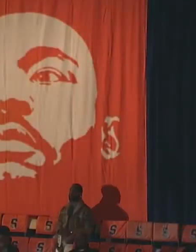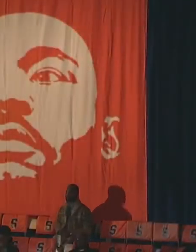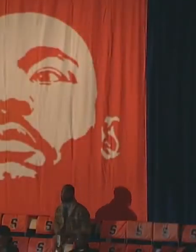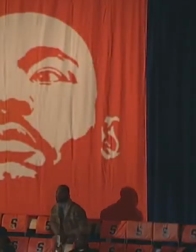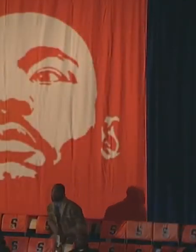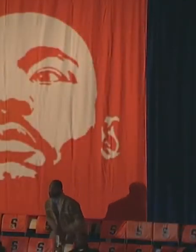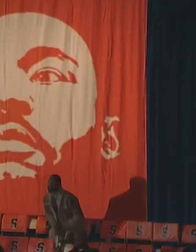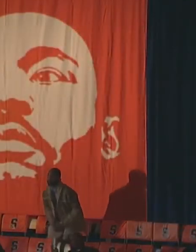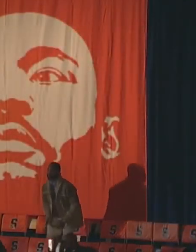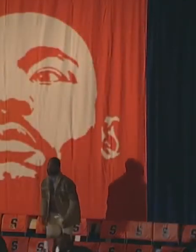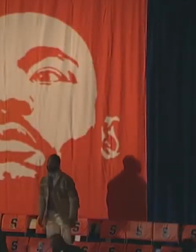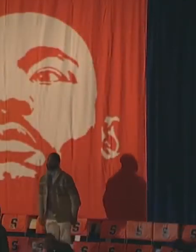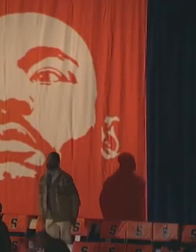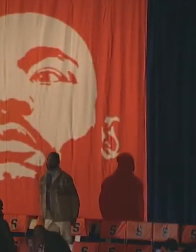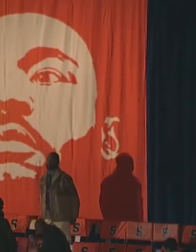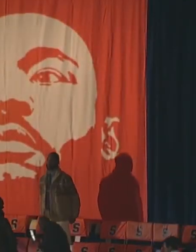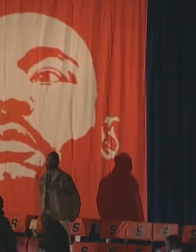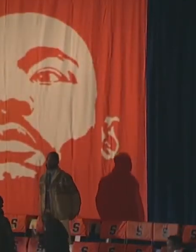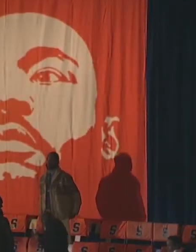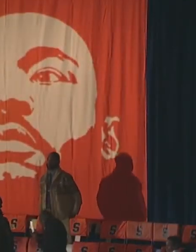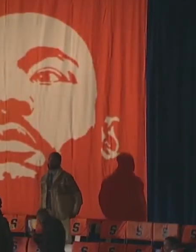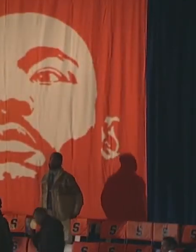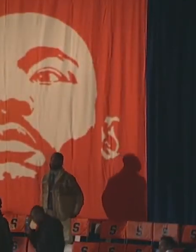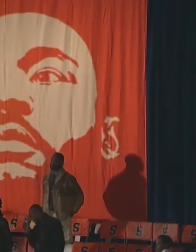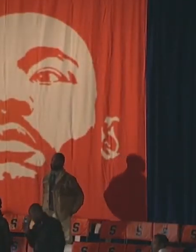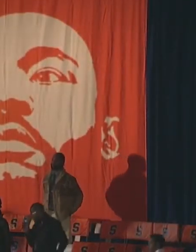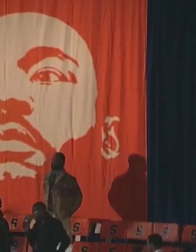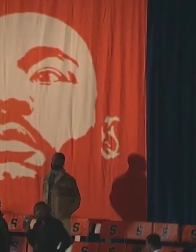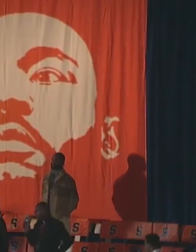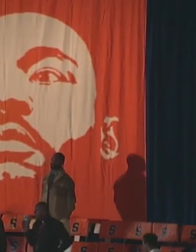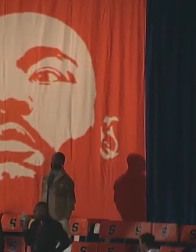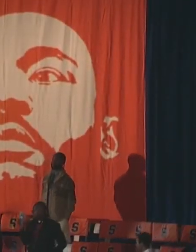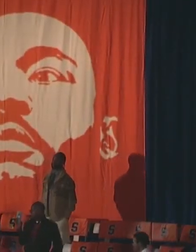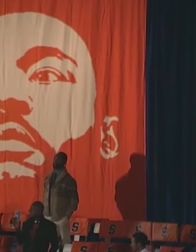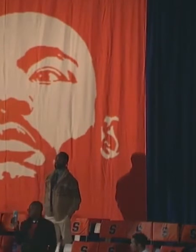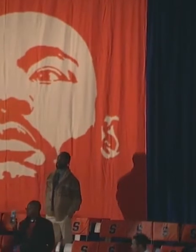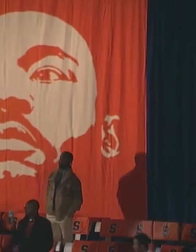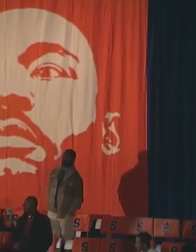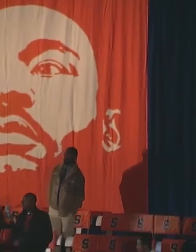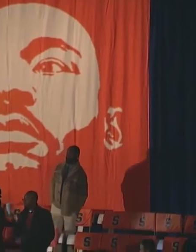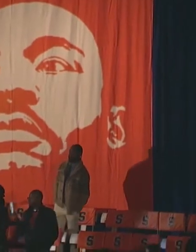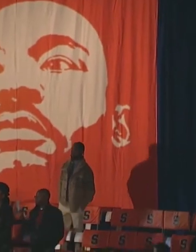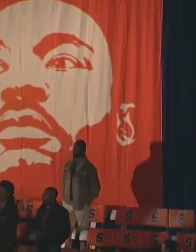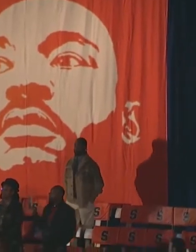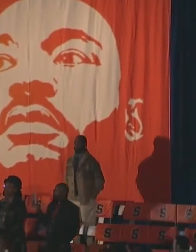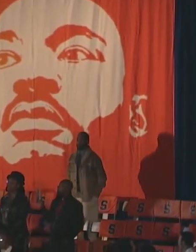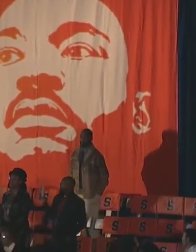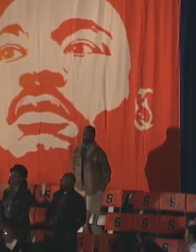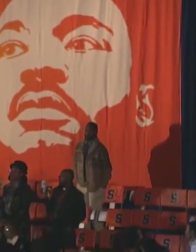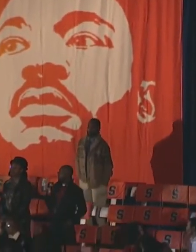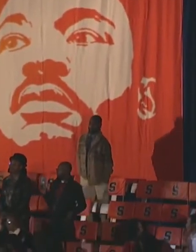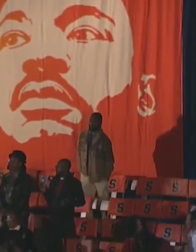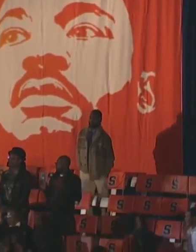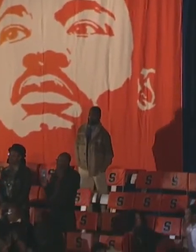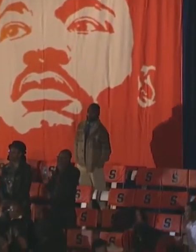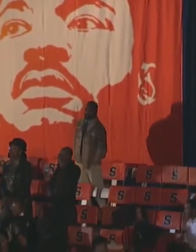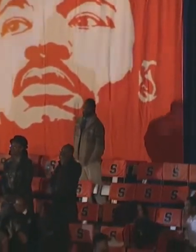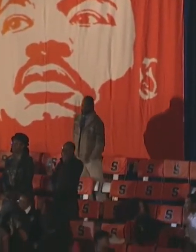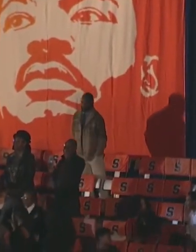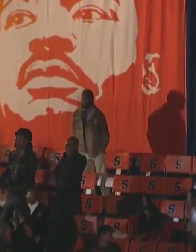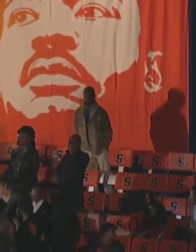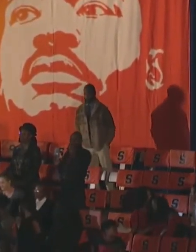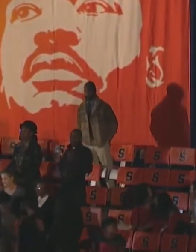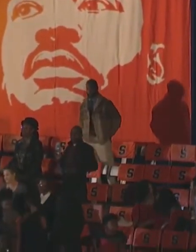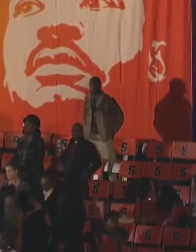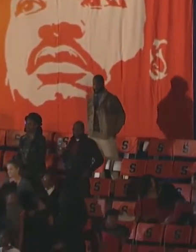Ladies and gentlemen, performing now will be the Black Celestial Choral Ensemble and the 2018 MLK Community